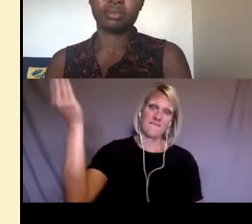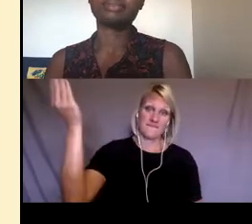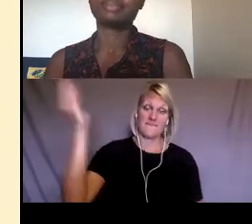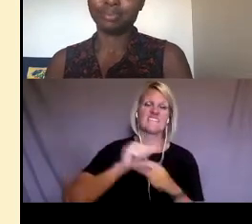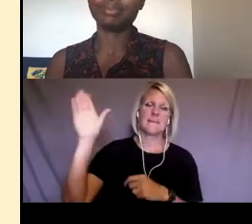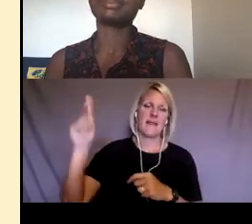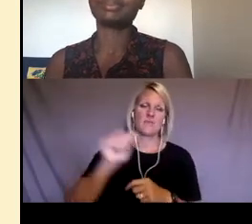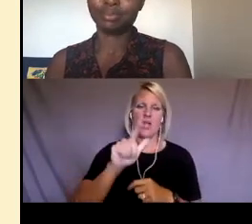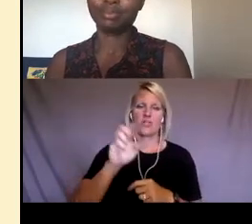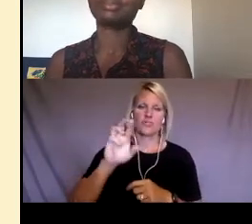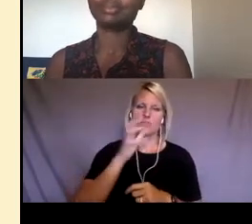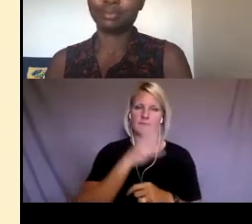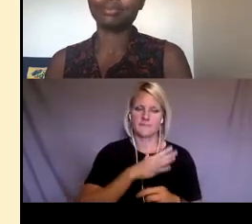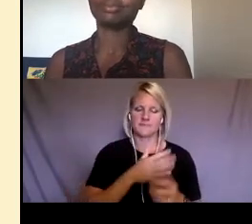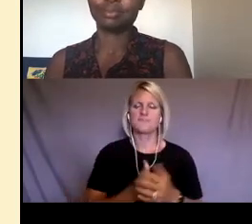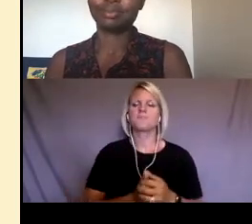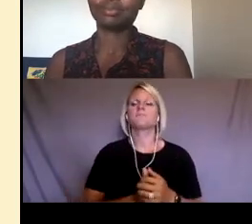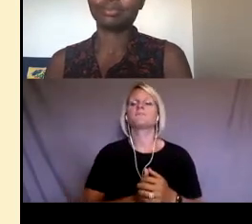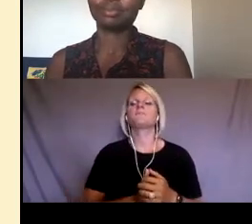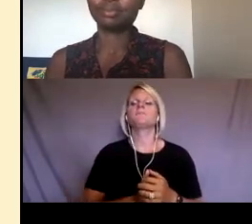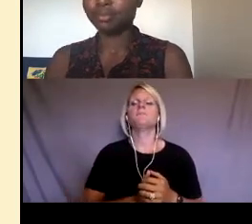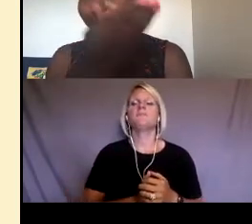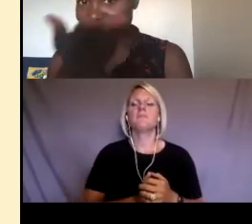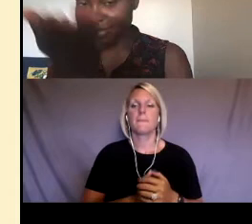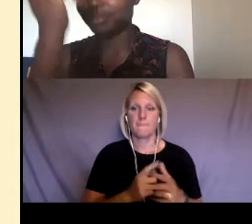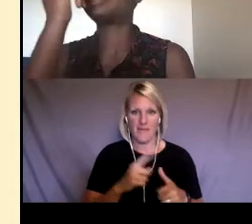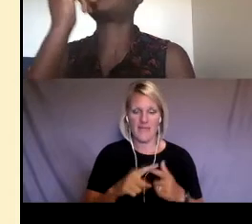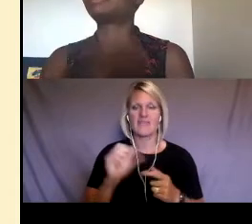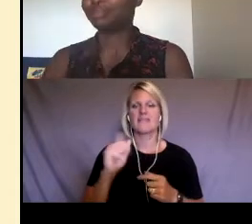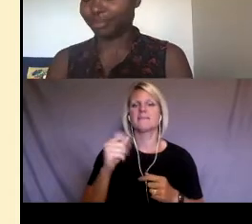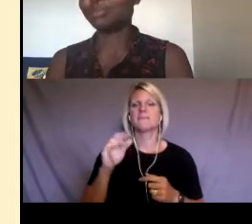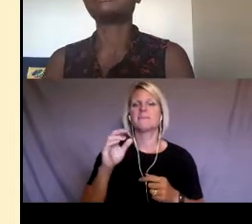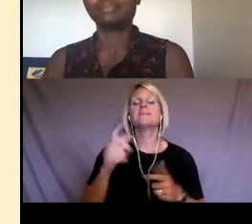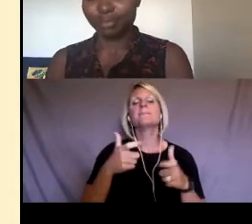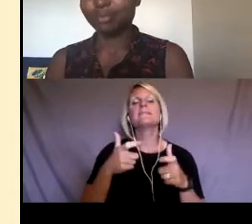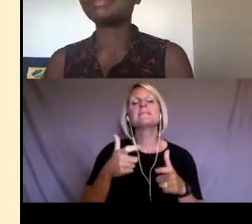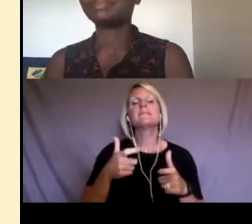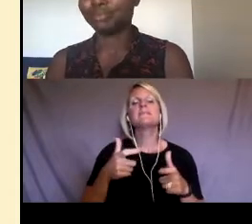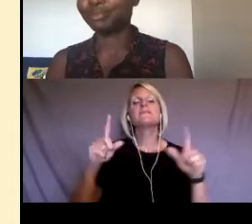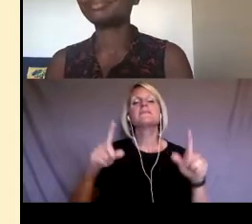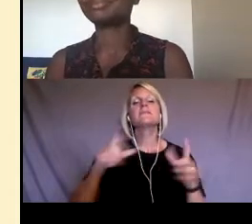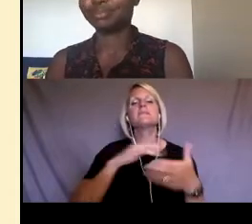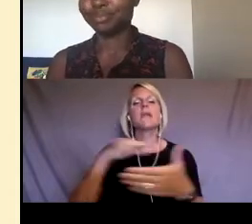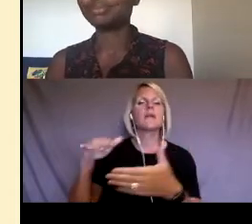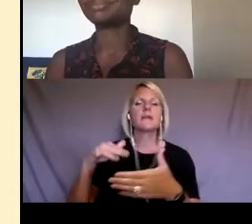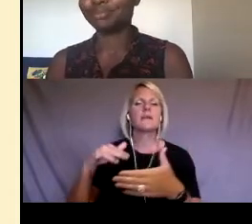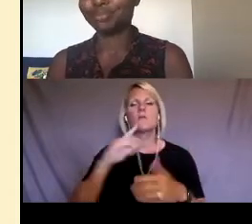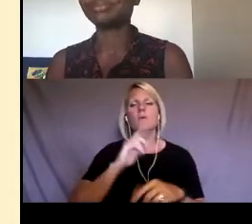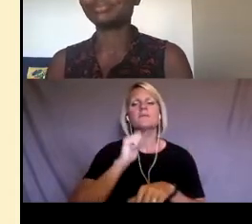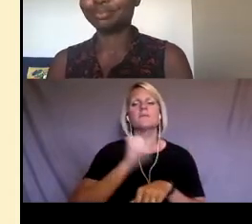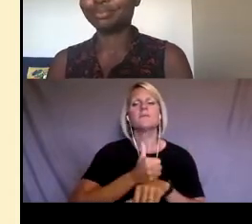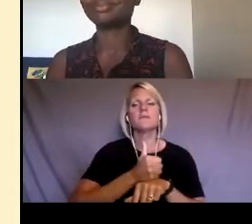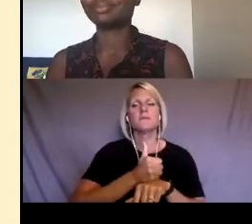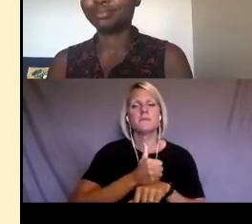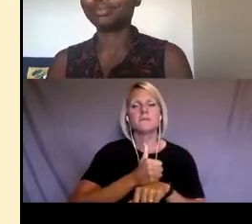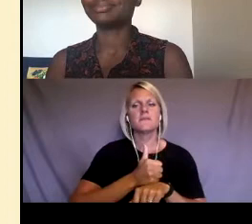From there, a speed study was ordered. And so then they put a speed, something in the street that cars ran over,